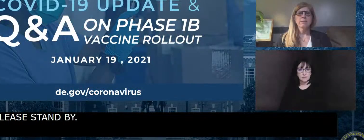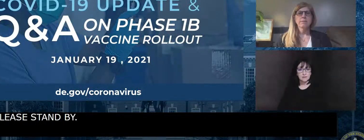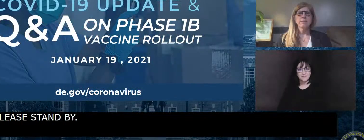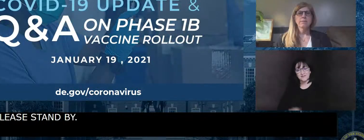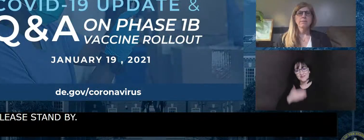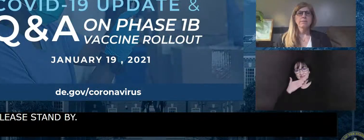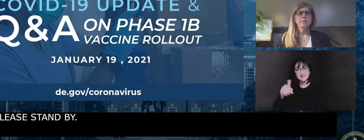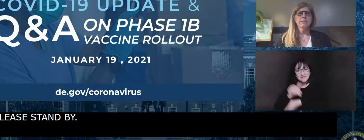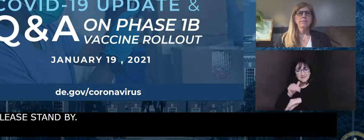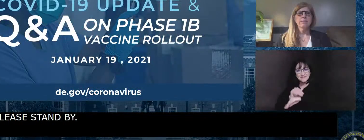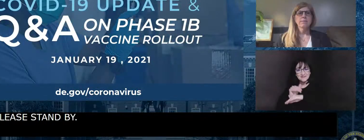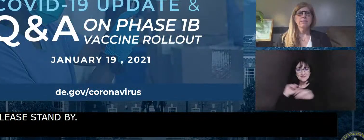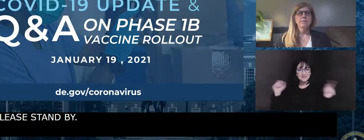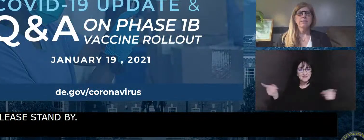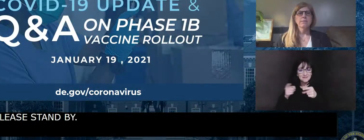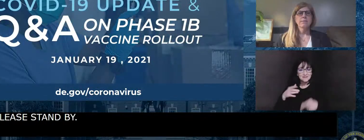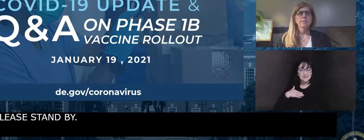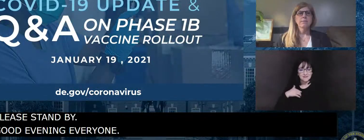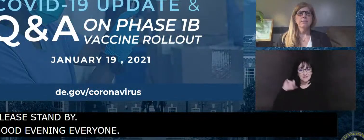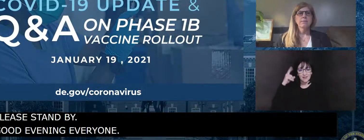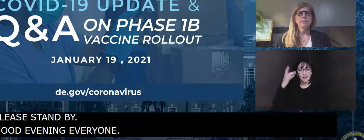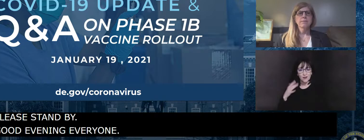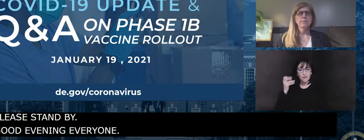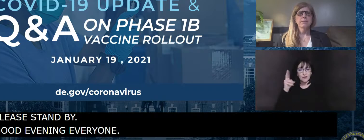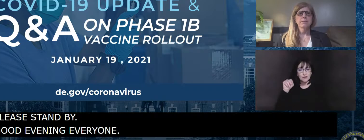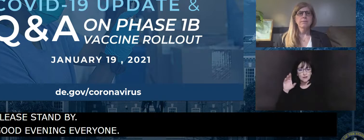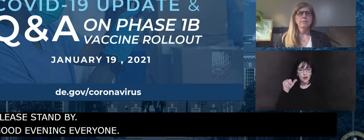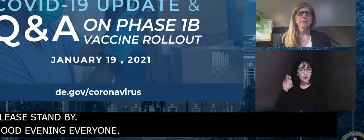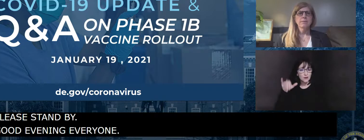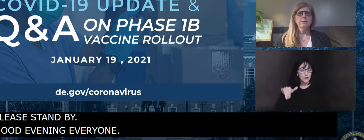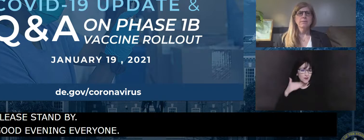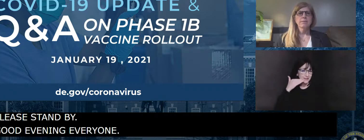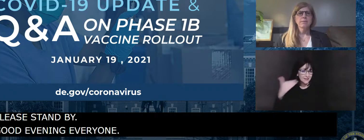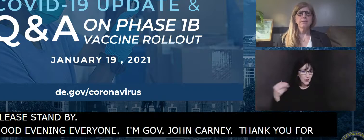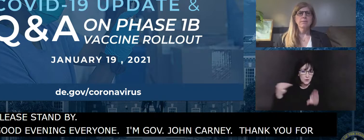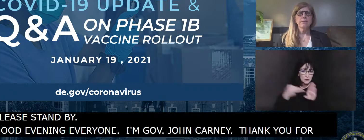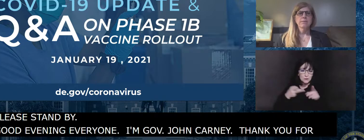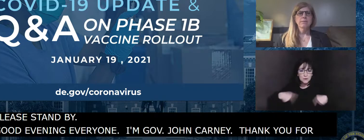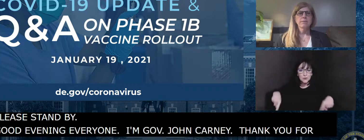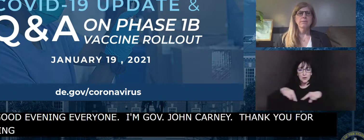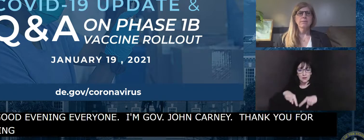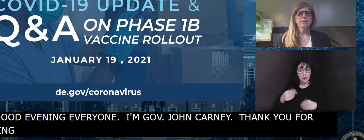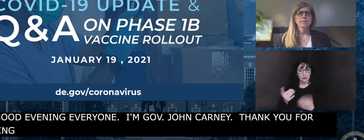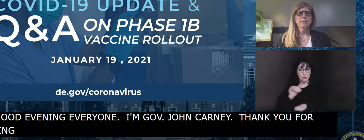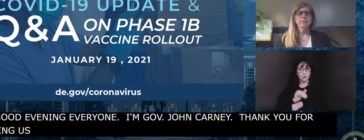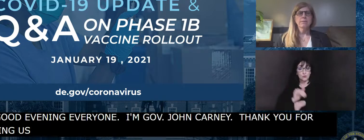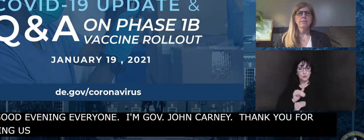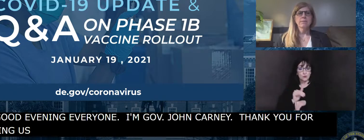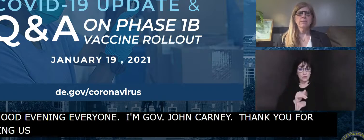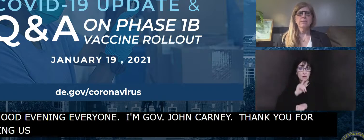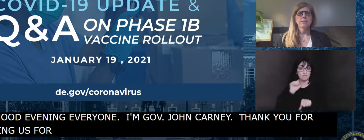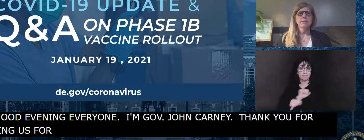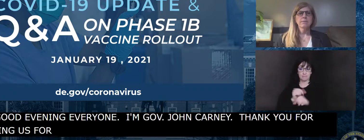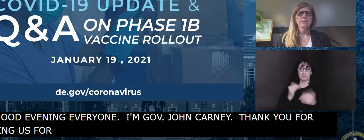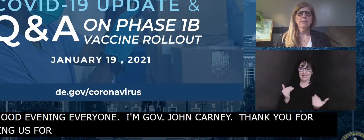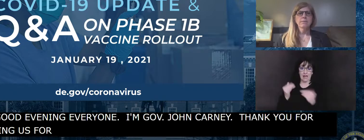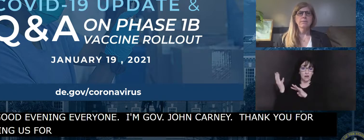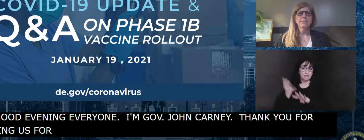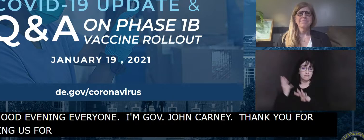Good evening, everyone. I'm Governor John Carney. Thank you for joining us for this live COVID-19 update